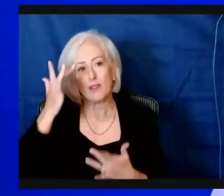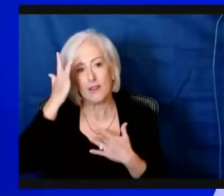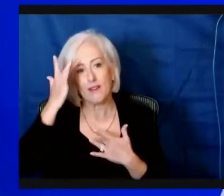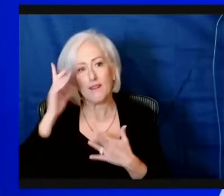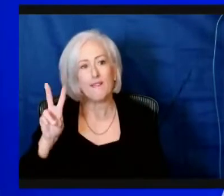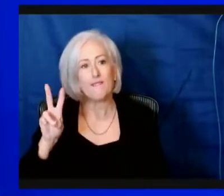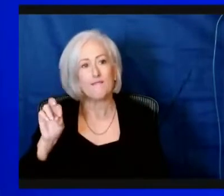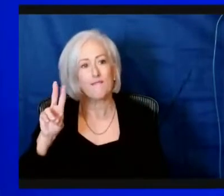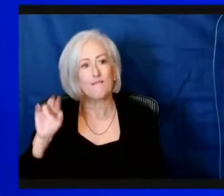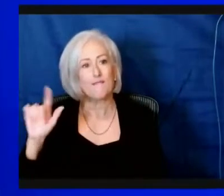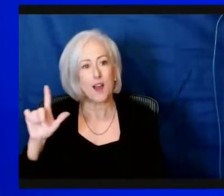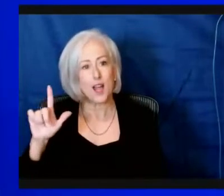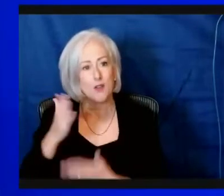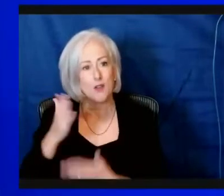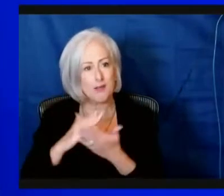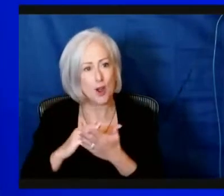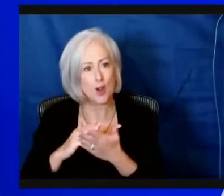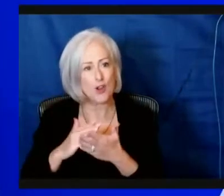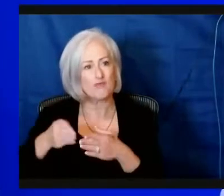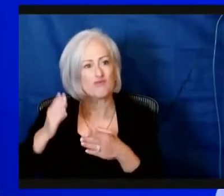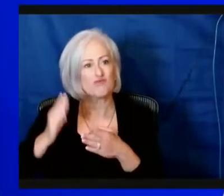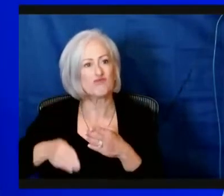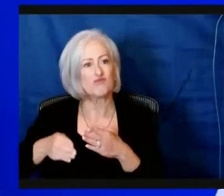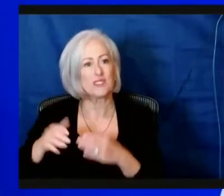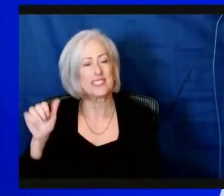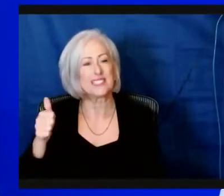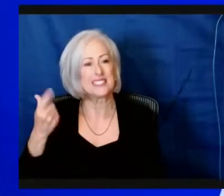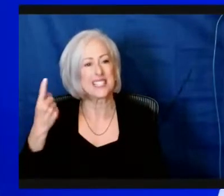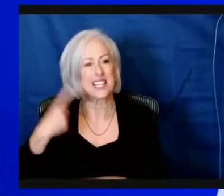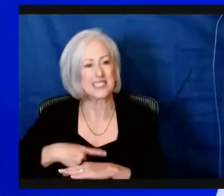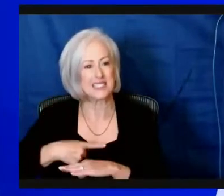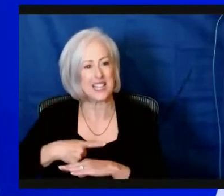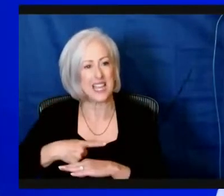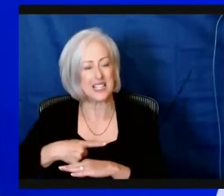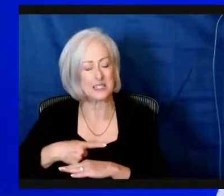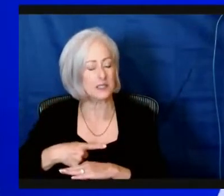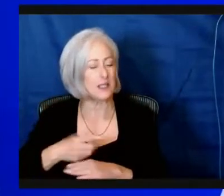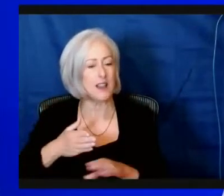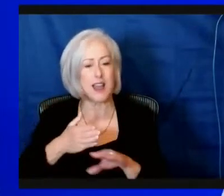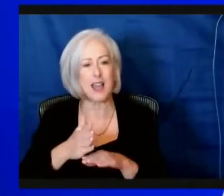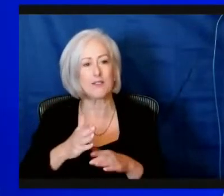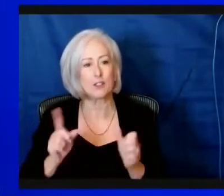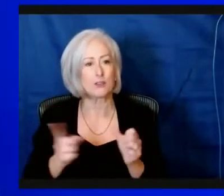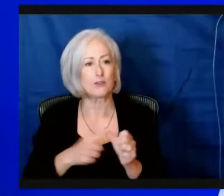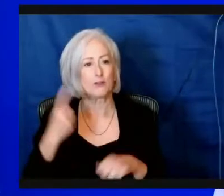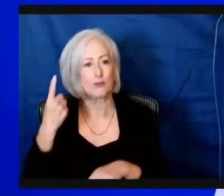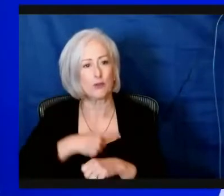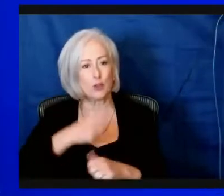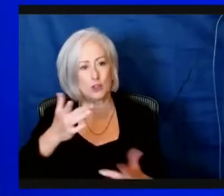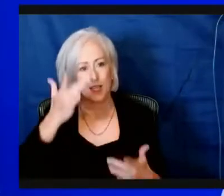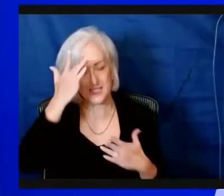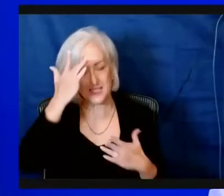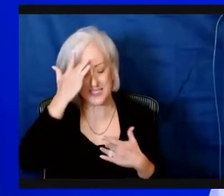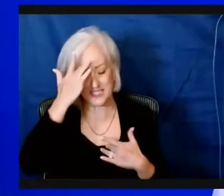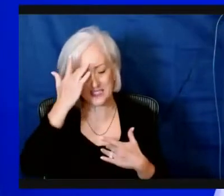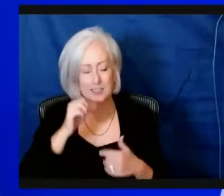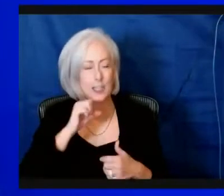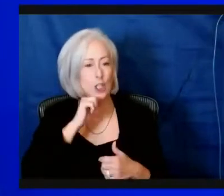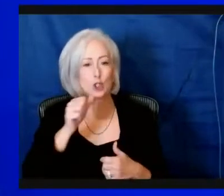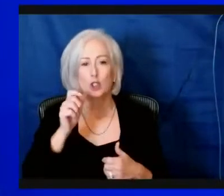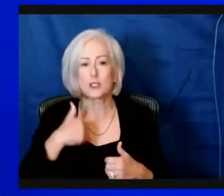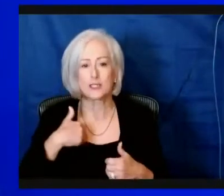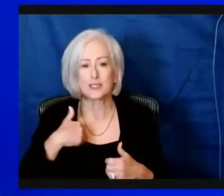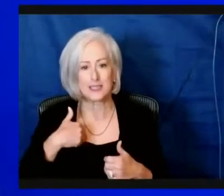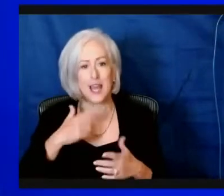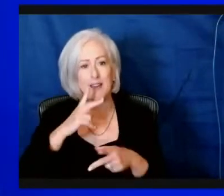about 10 days after symptom onset. You really shouldn't have very much viral replication at that point. However, we know that you